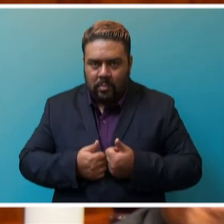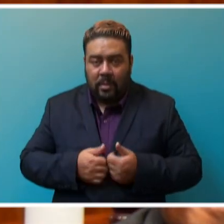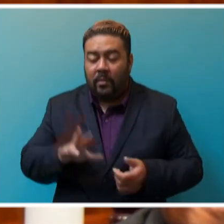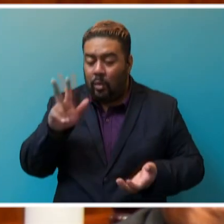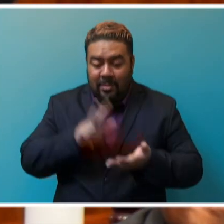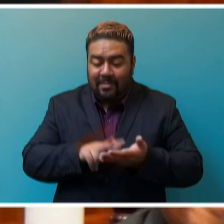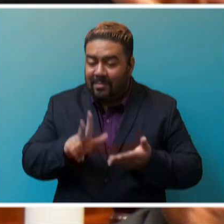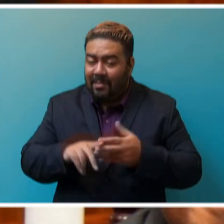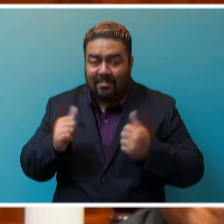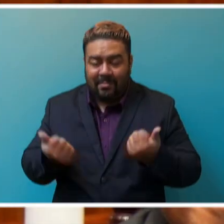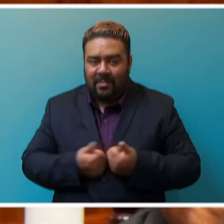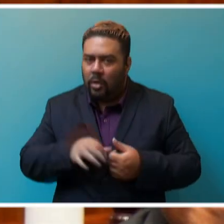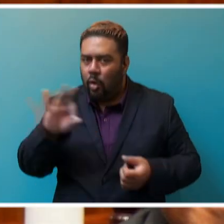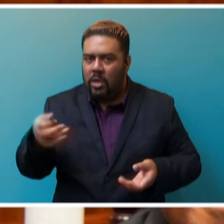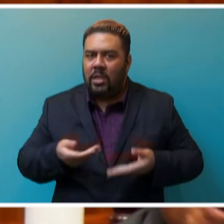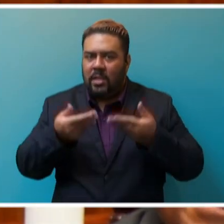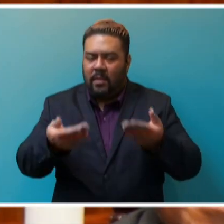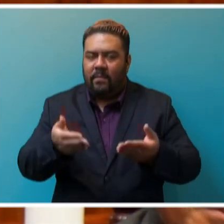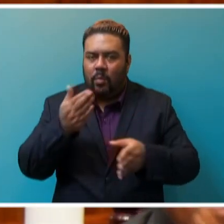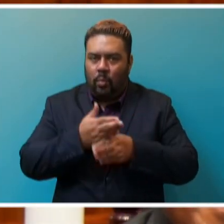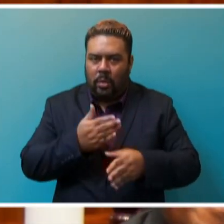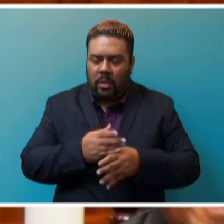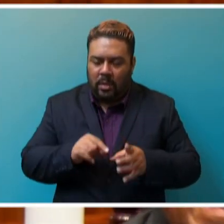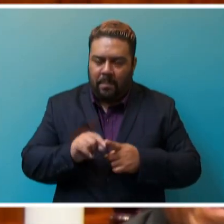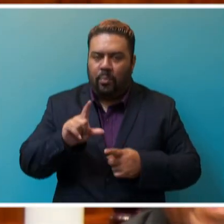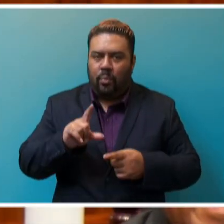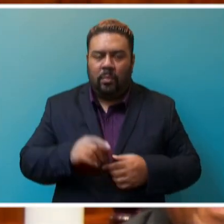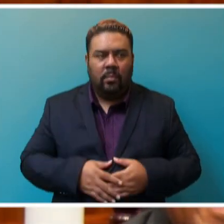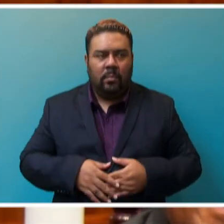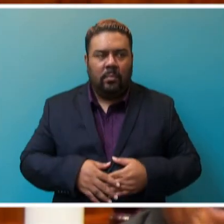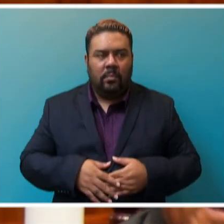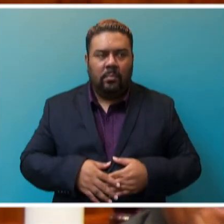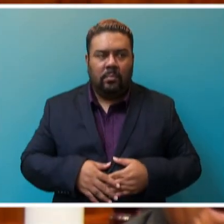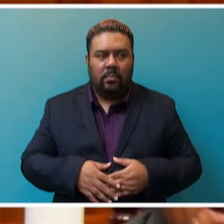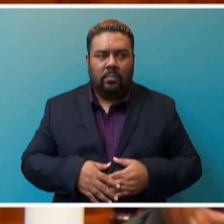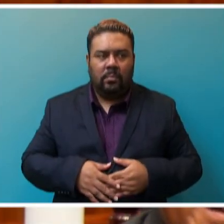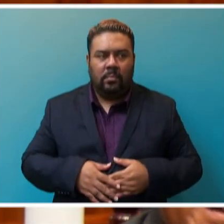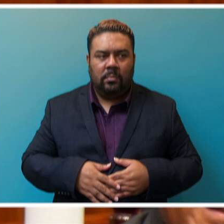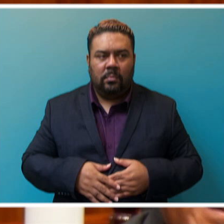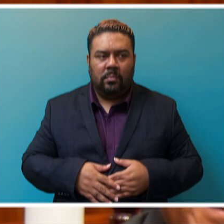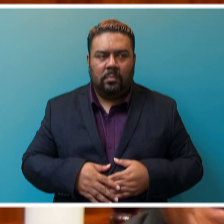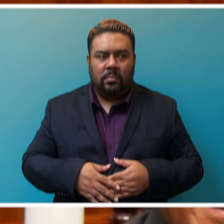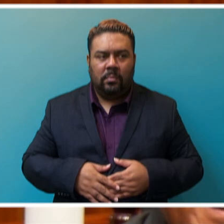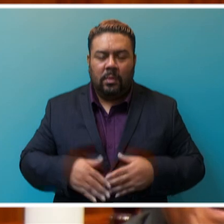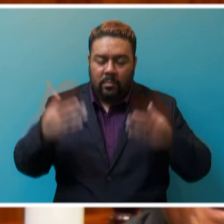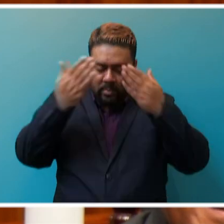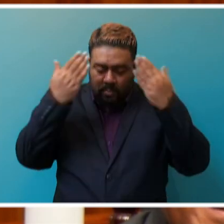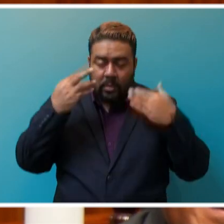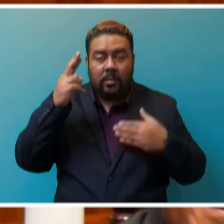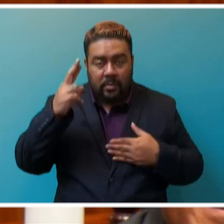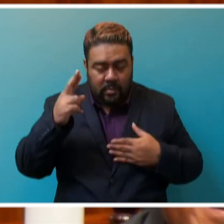the contract, they were not given that increase. Yes. Mr. Speaker, sir,